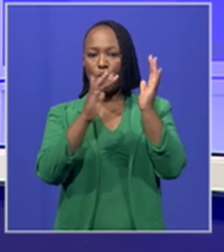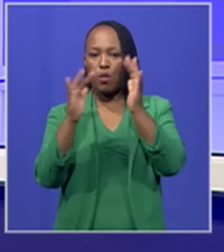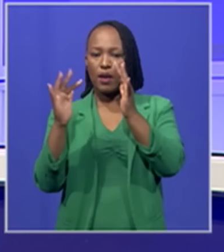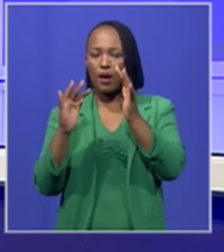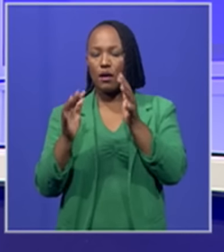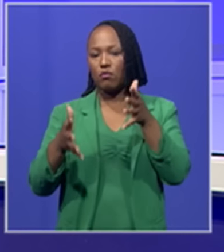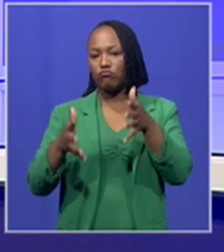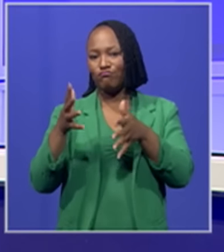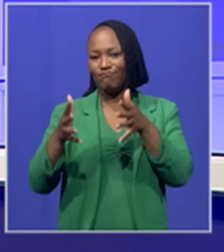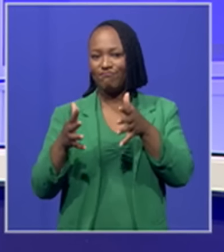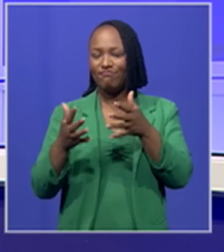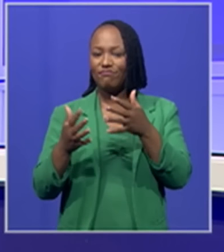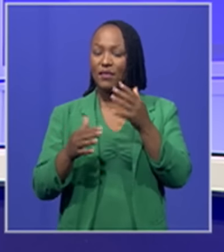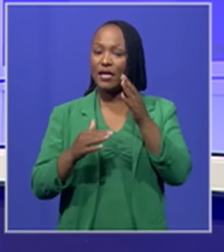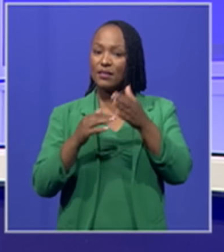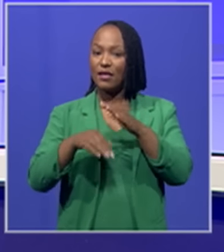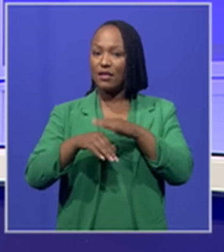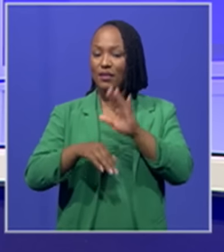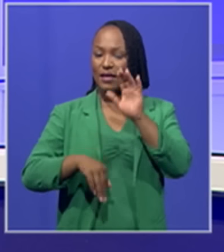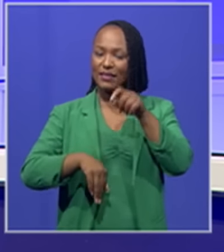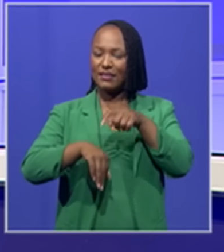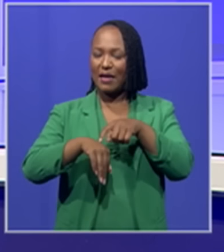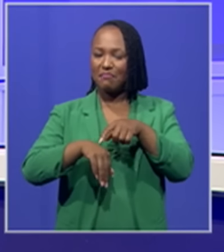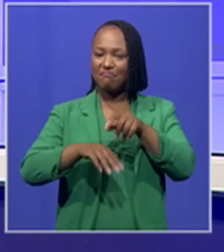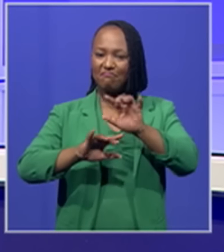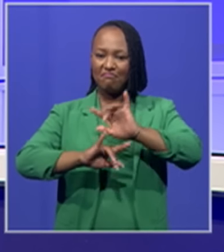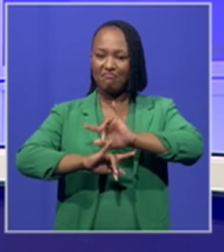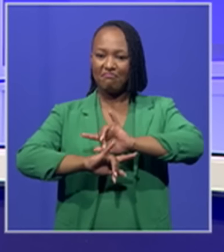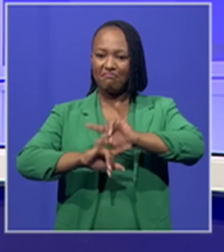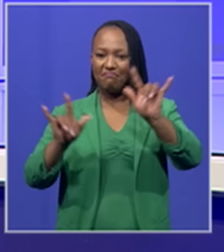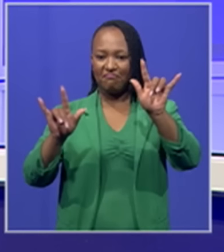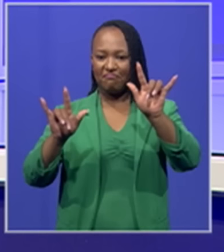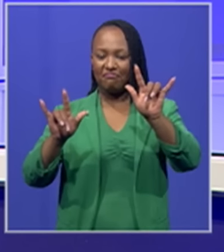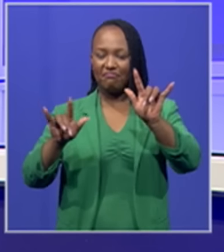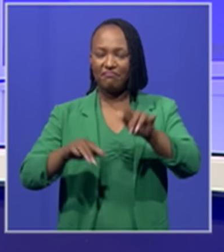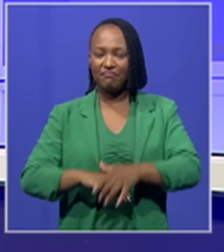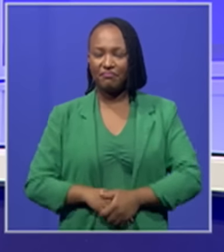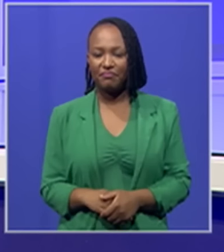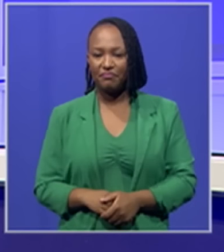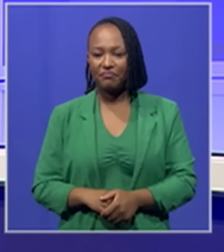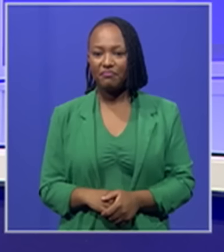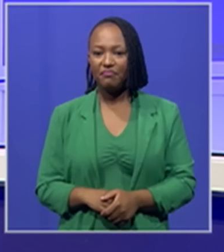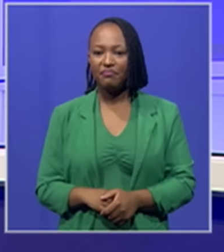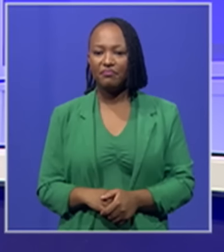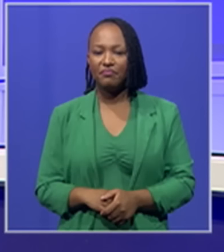ponapelo ya maemo a bosa go fitla gape re kopana mo nakong e tlang. Phiri o rile ga mosegao.